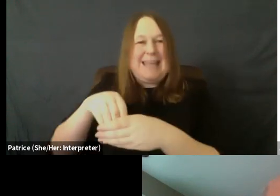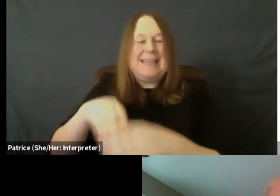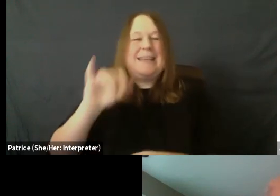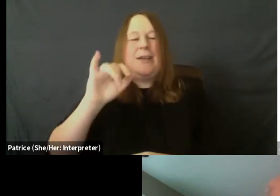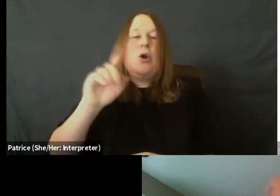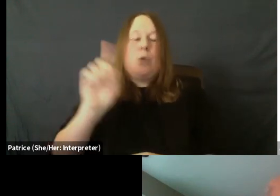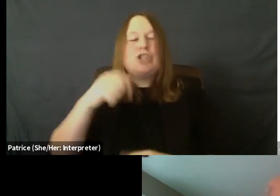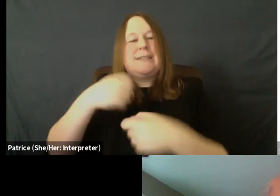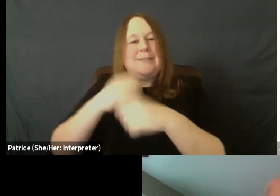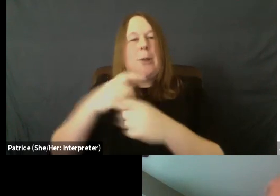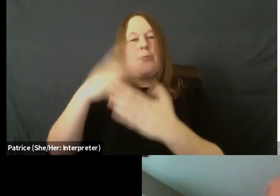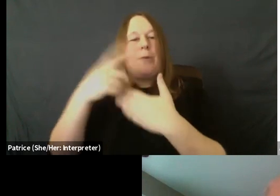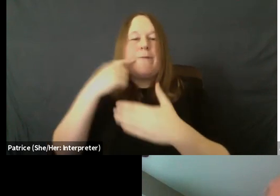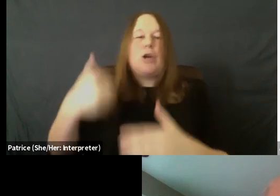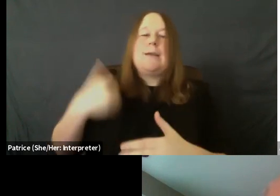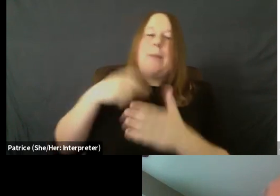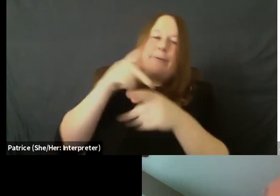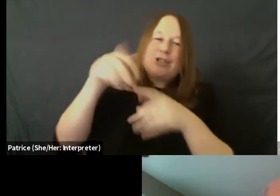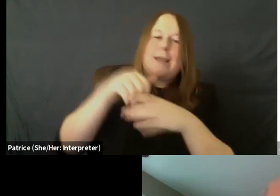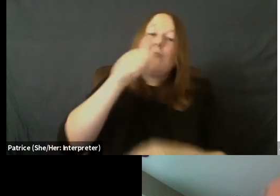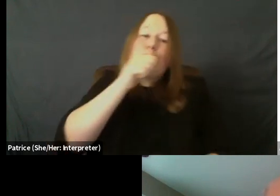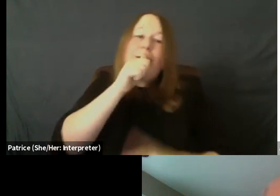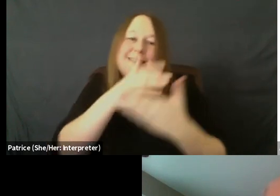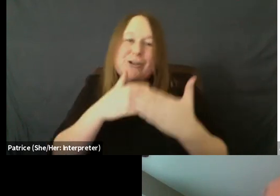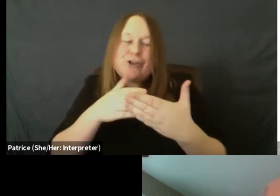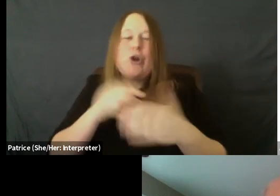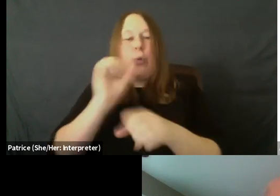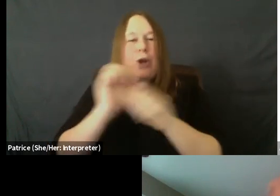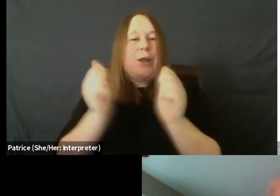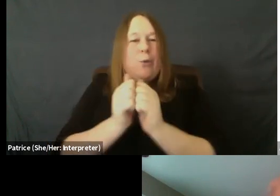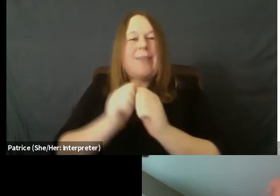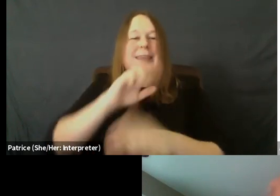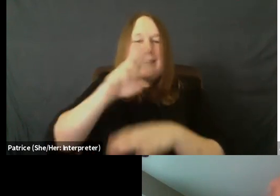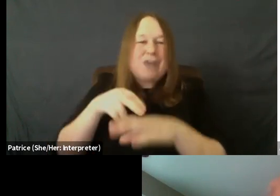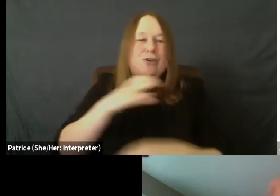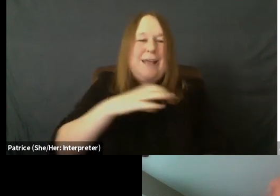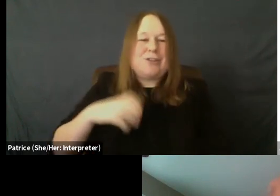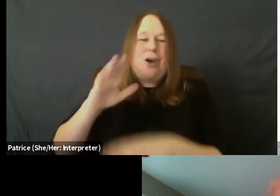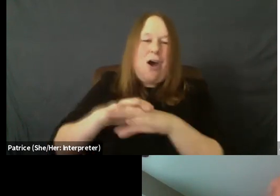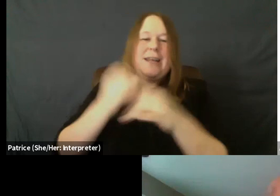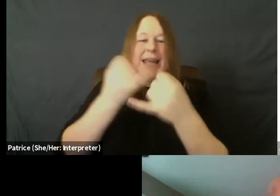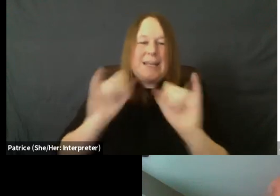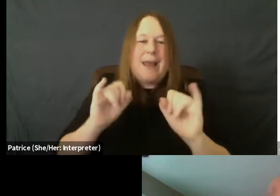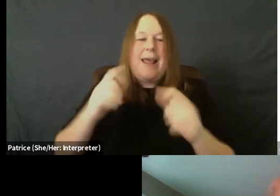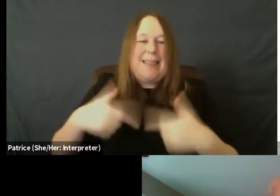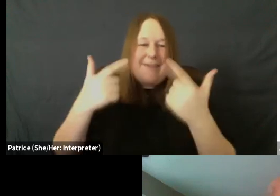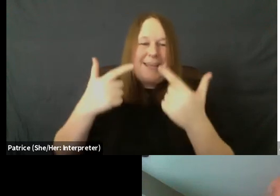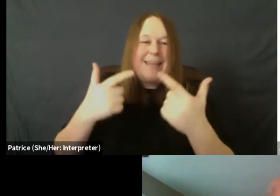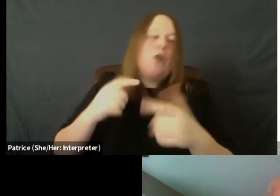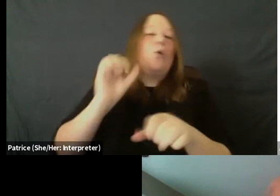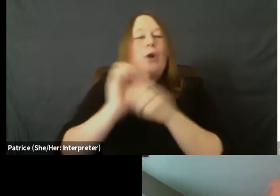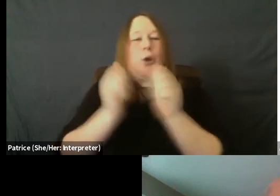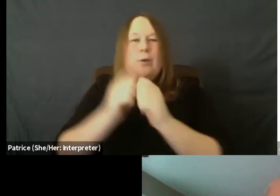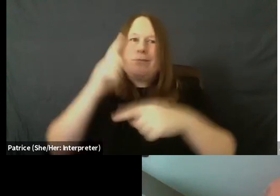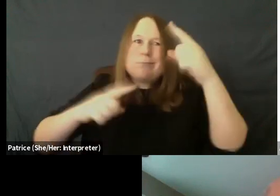created programs for young professionals in the private sector, working with the National Council on Independent Living, working with